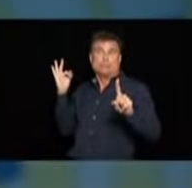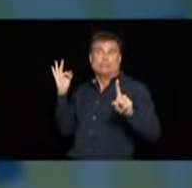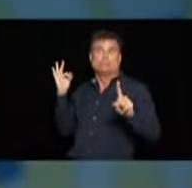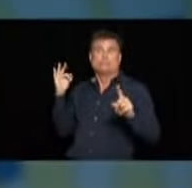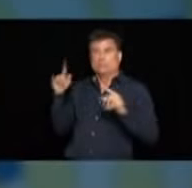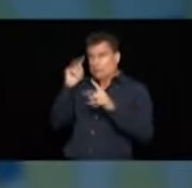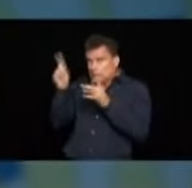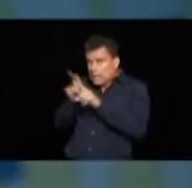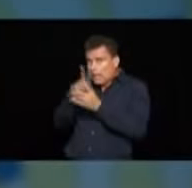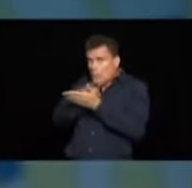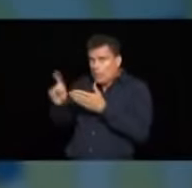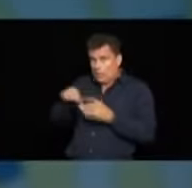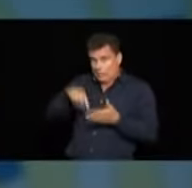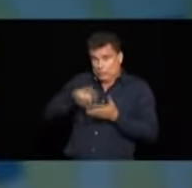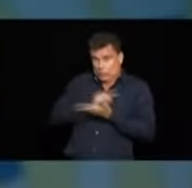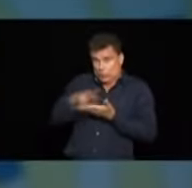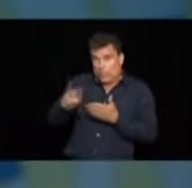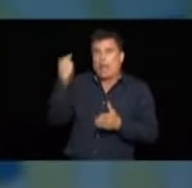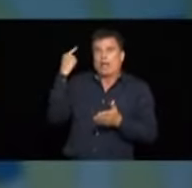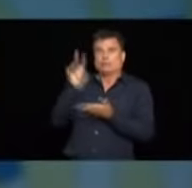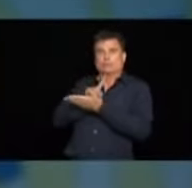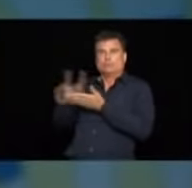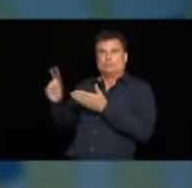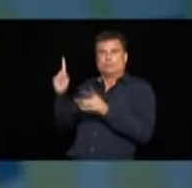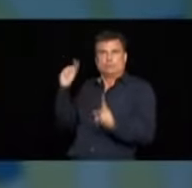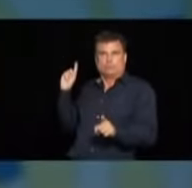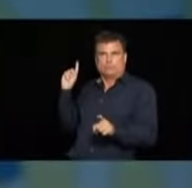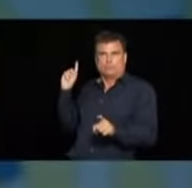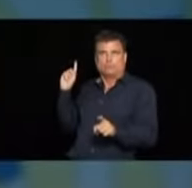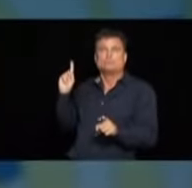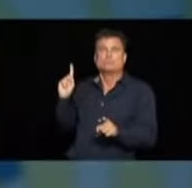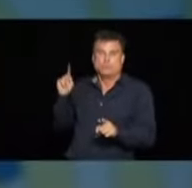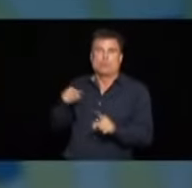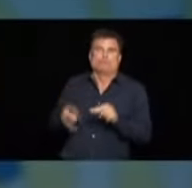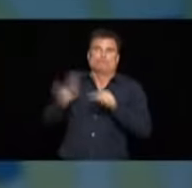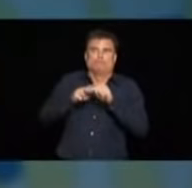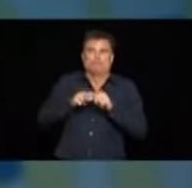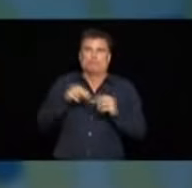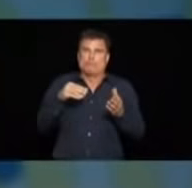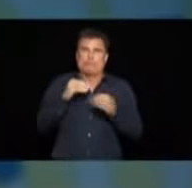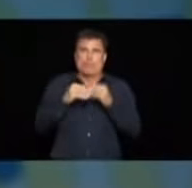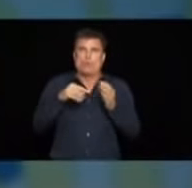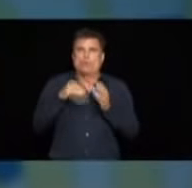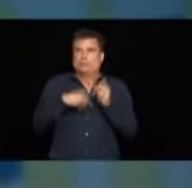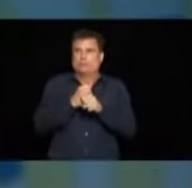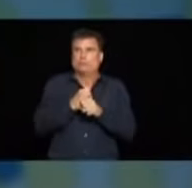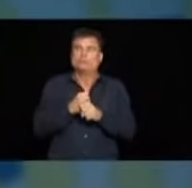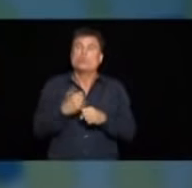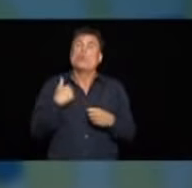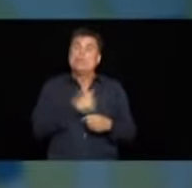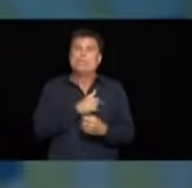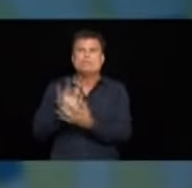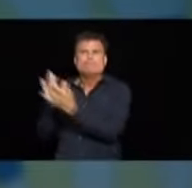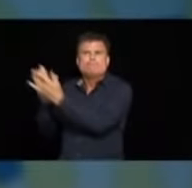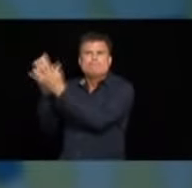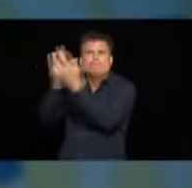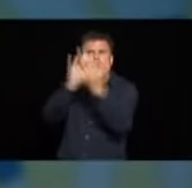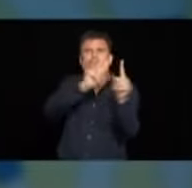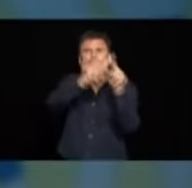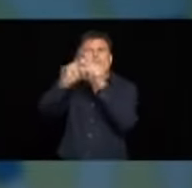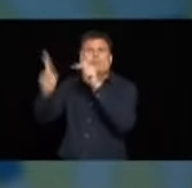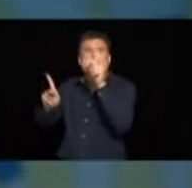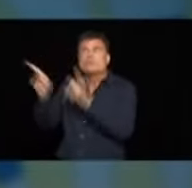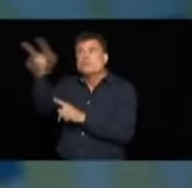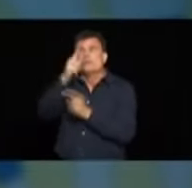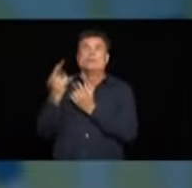pandemic, we doubled the number of non-urgent surgeries completed for patients waiting longer than 2 times their target wait. So all of